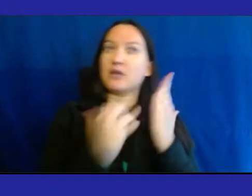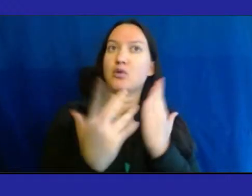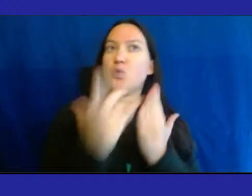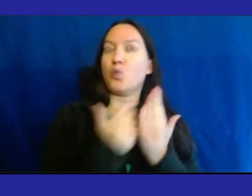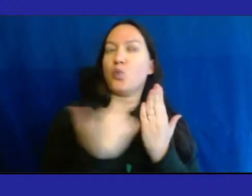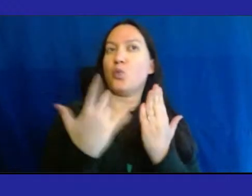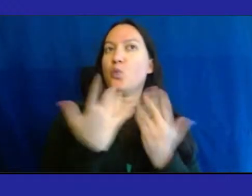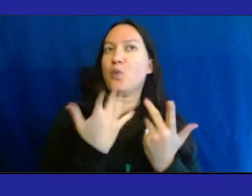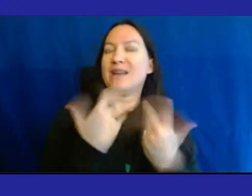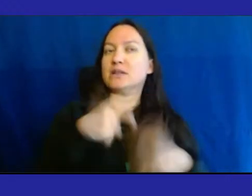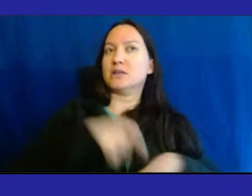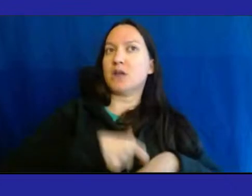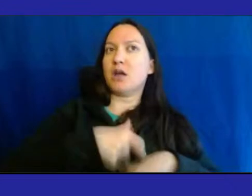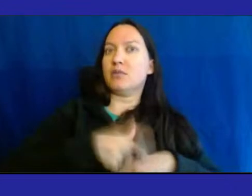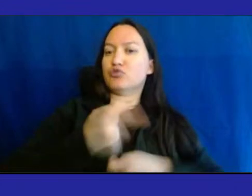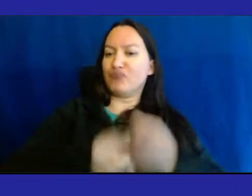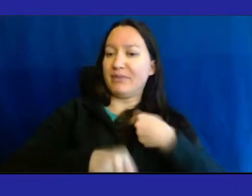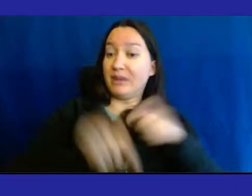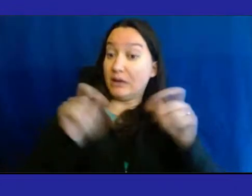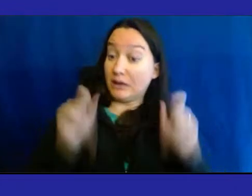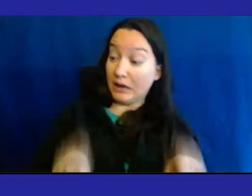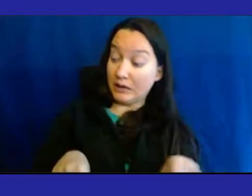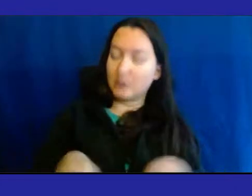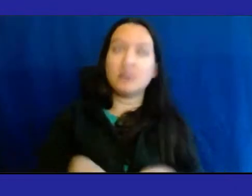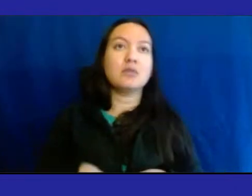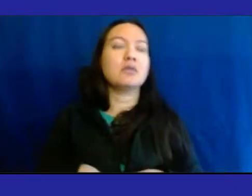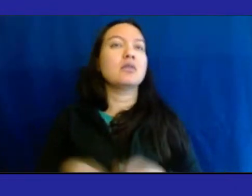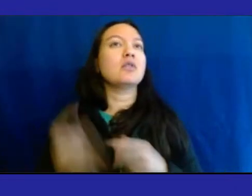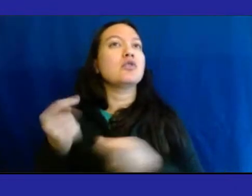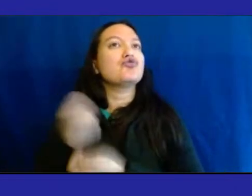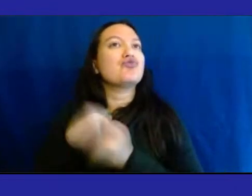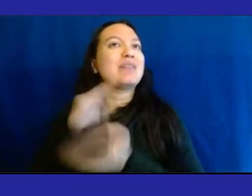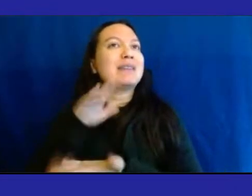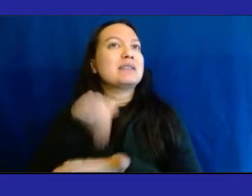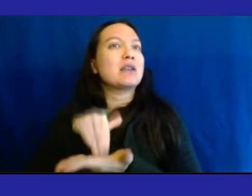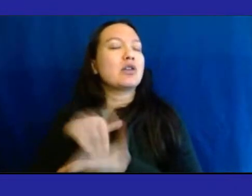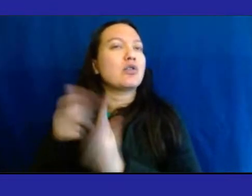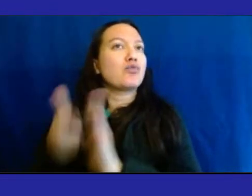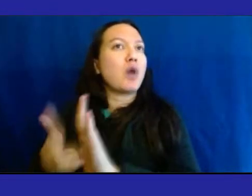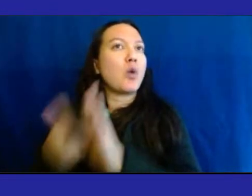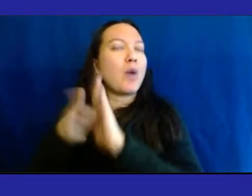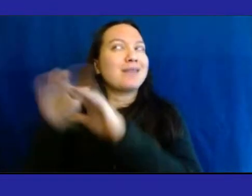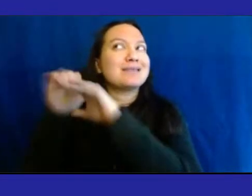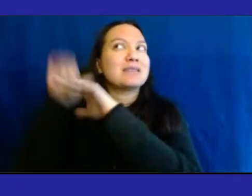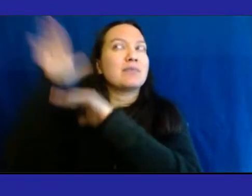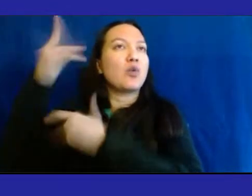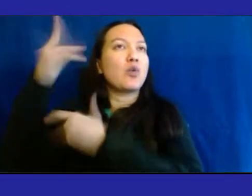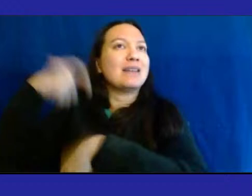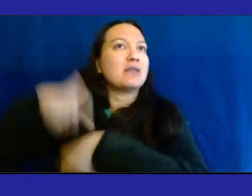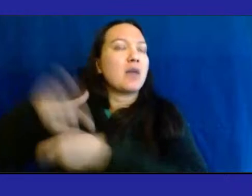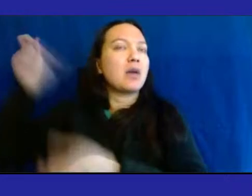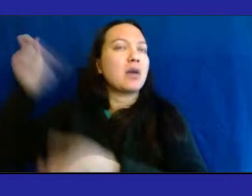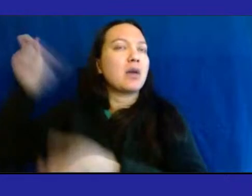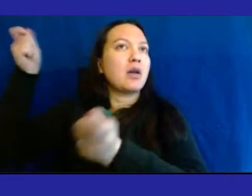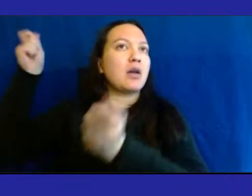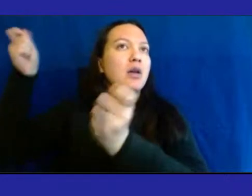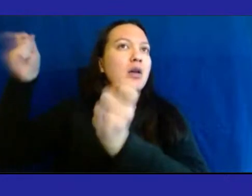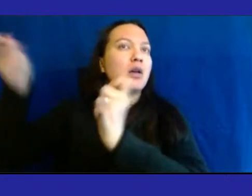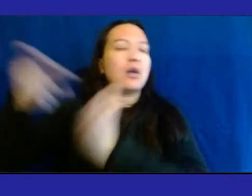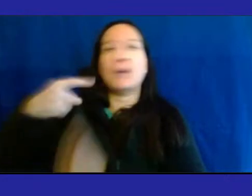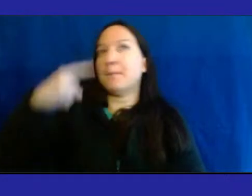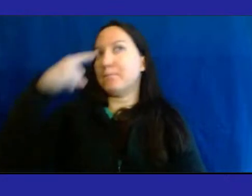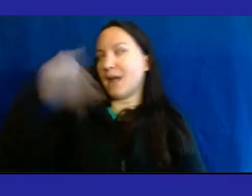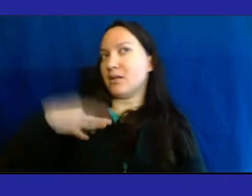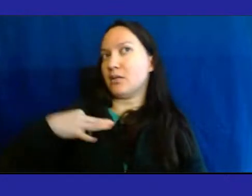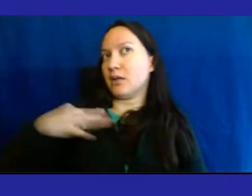transplant? And if so, these transplant centers are going to be required to submit waiting time modifications for Black candidates